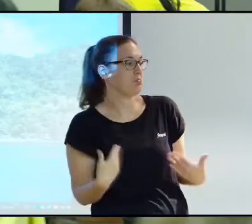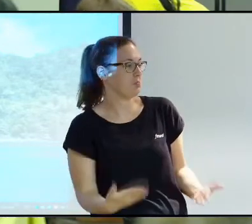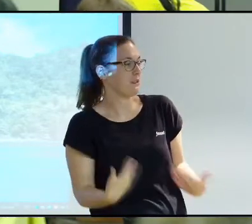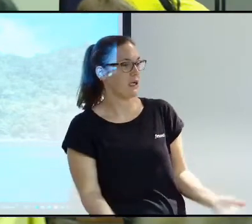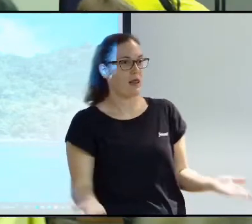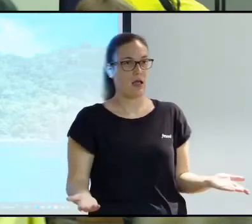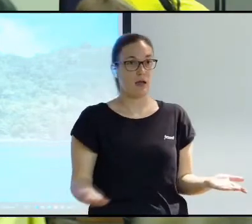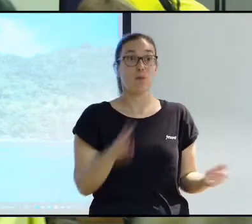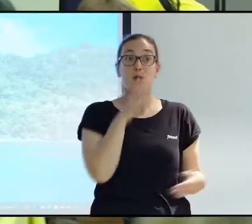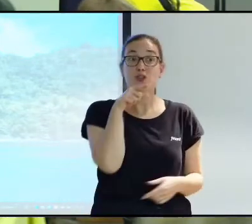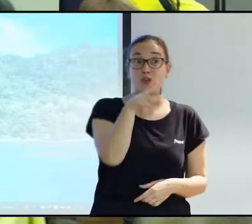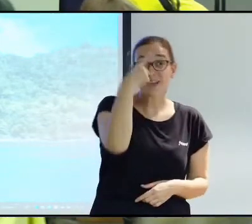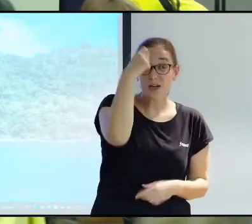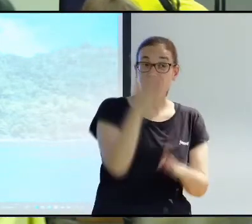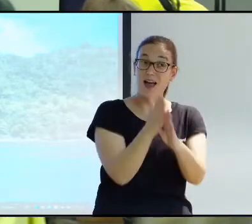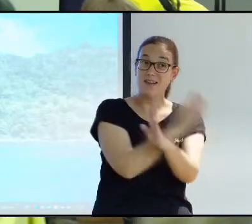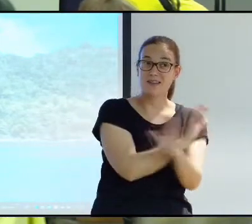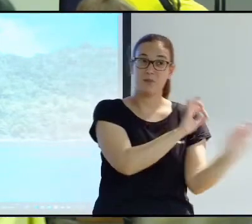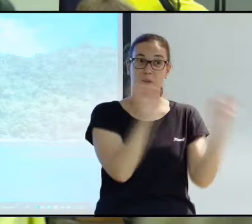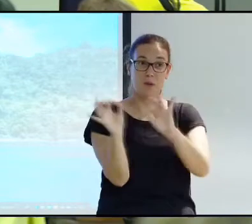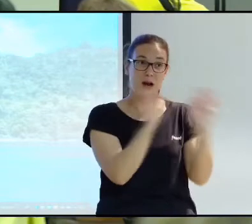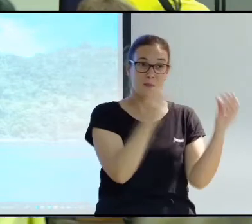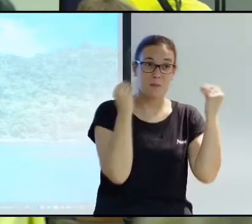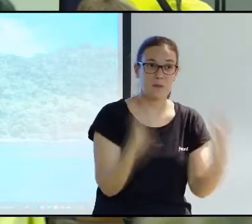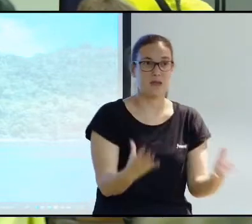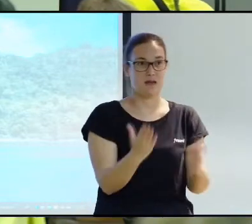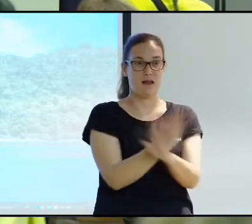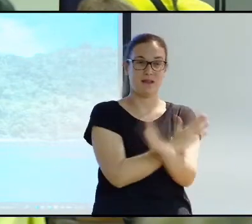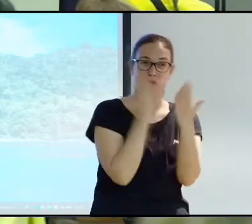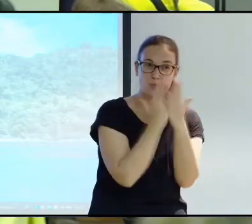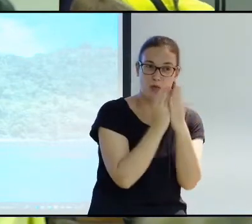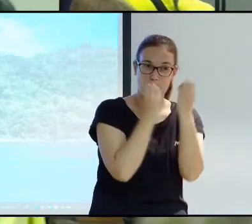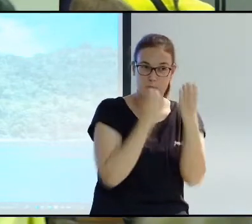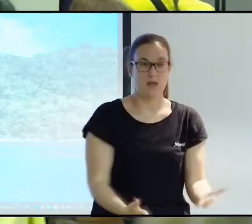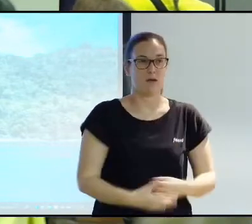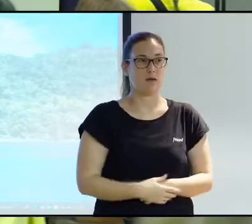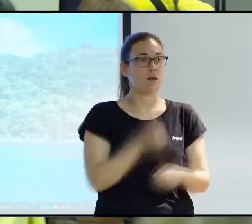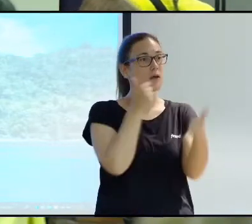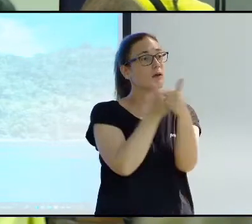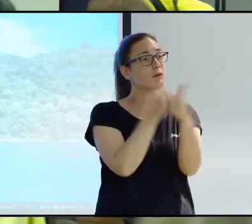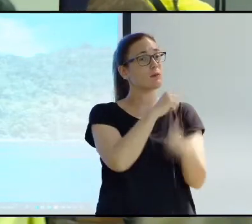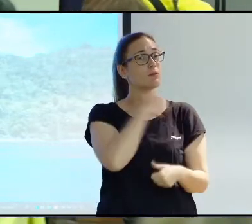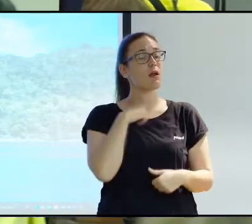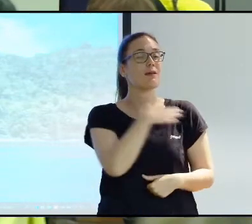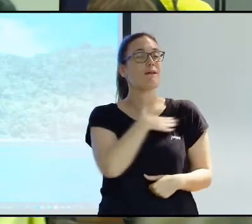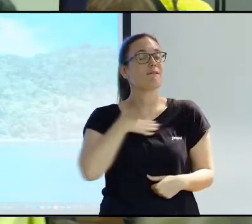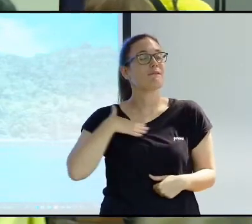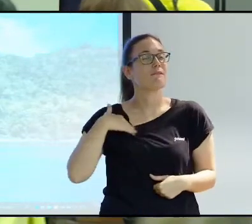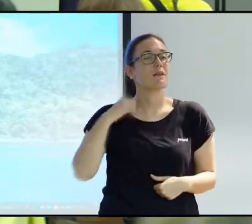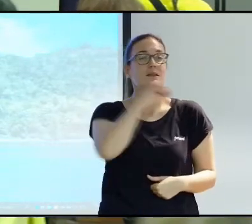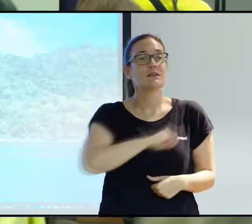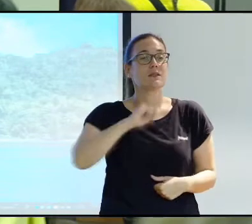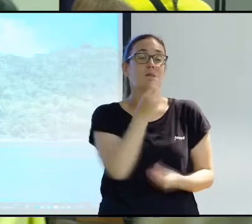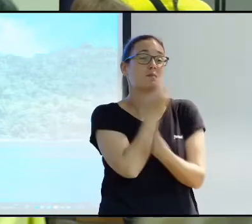that assistant should have a certain type of empathy. And the personal assistant that I should like would